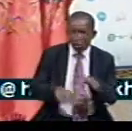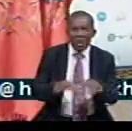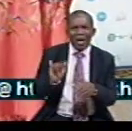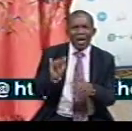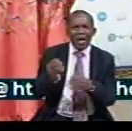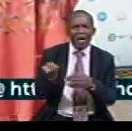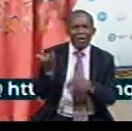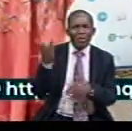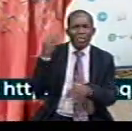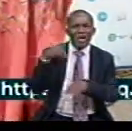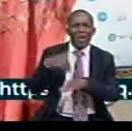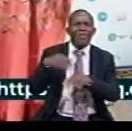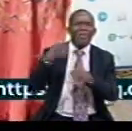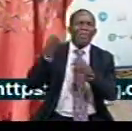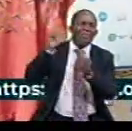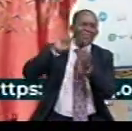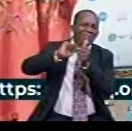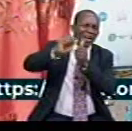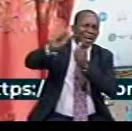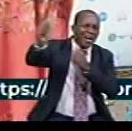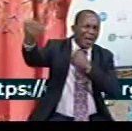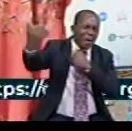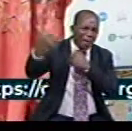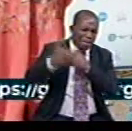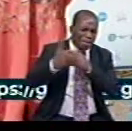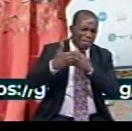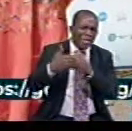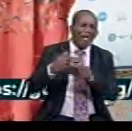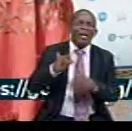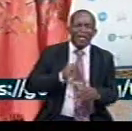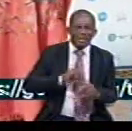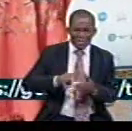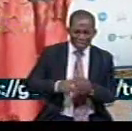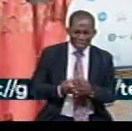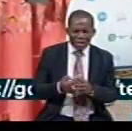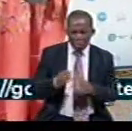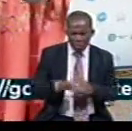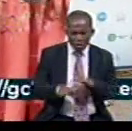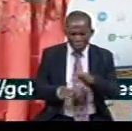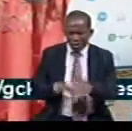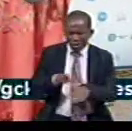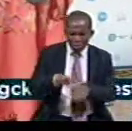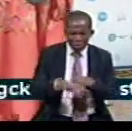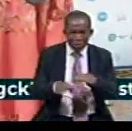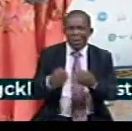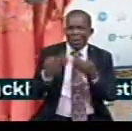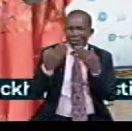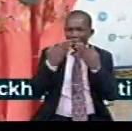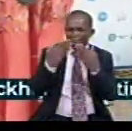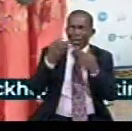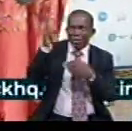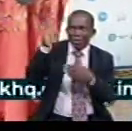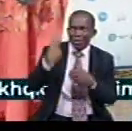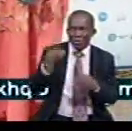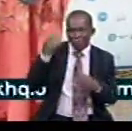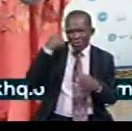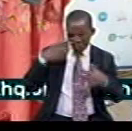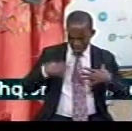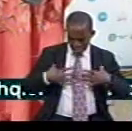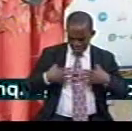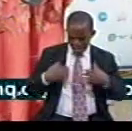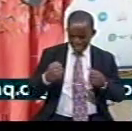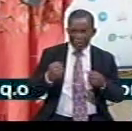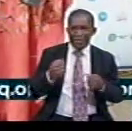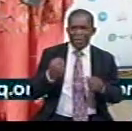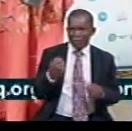there, and I walked all by myself here. So I'm here to give glory to God in Jesus' name.